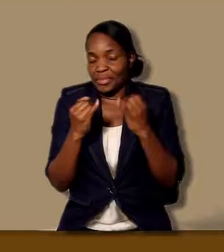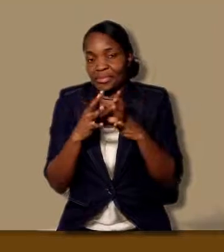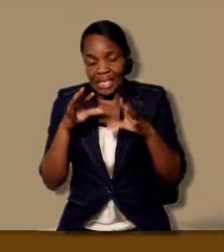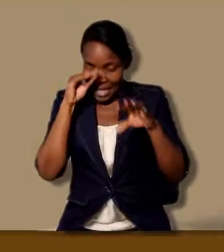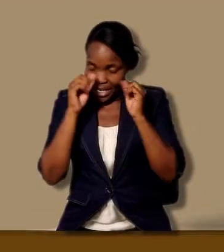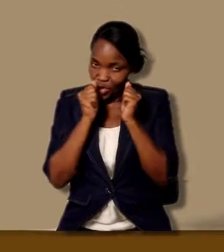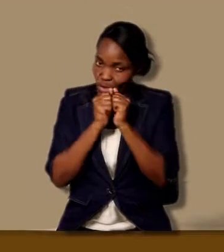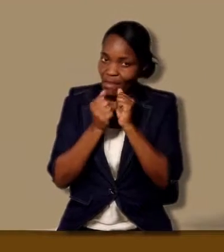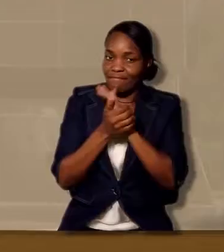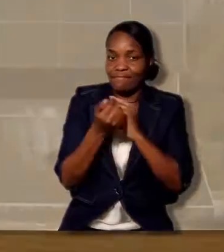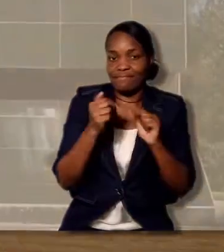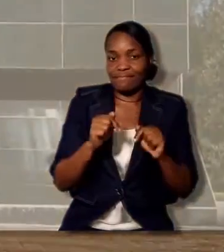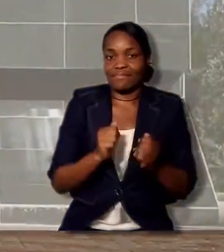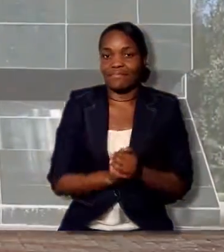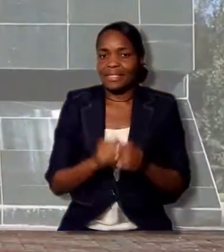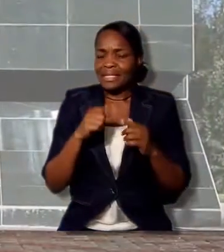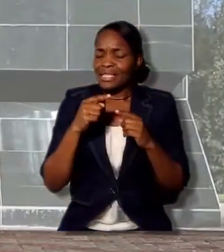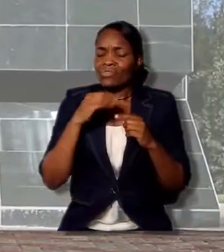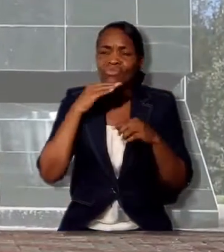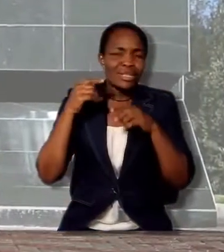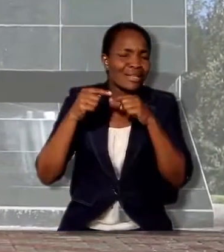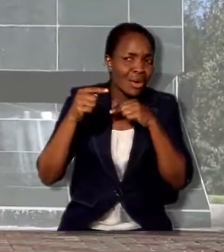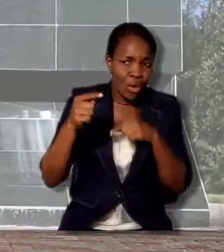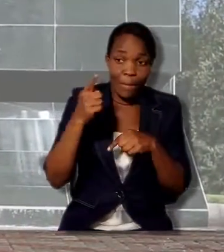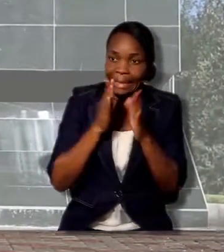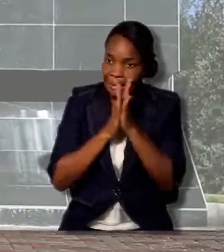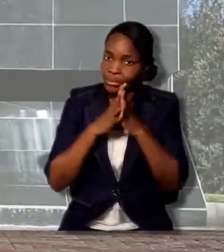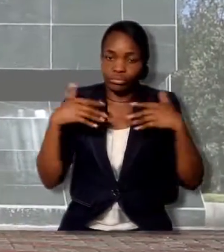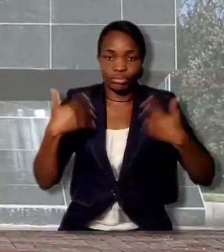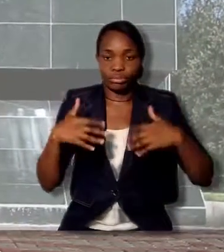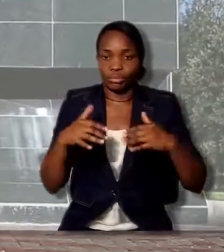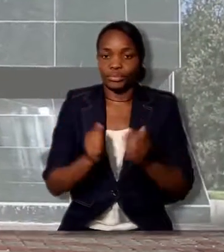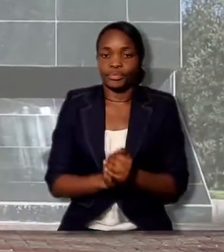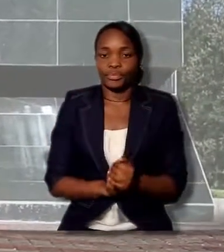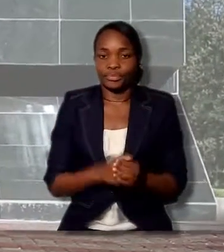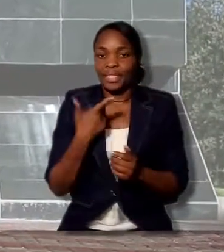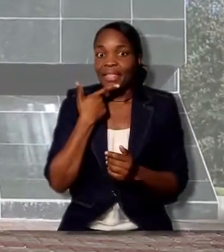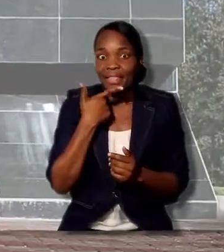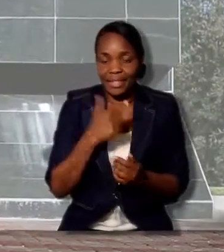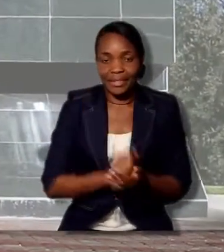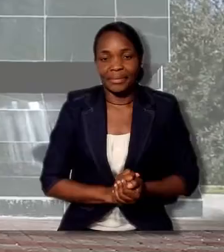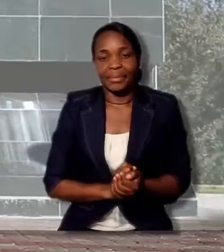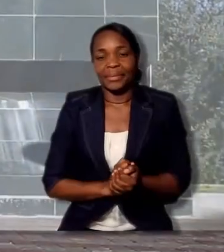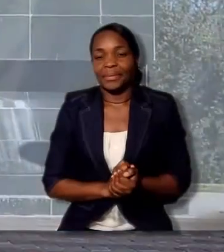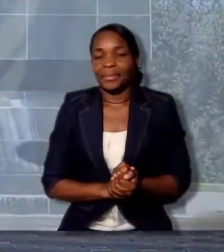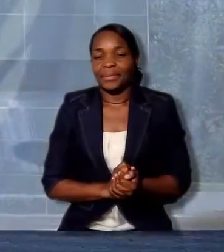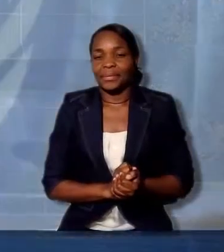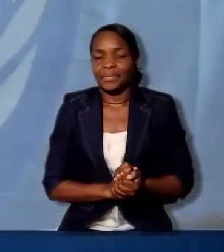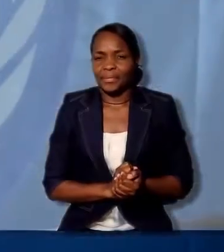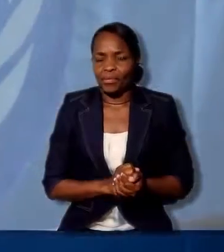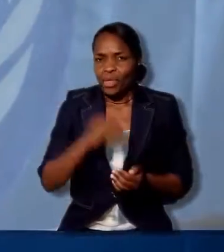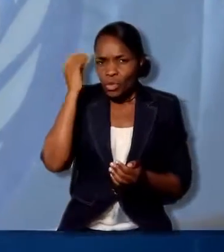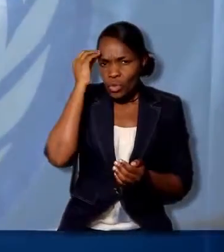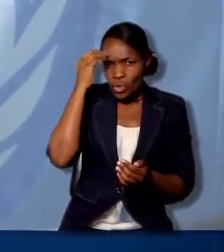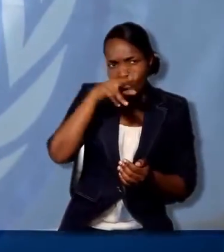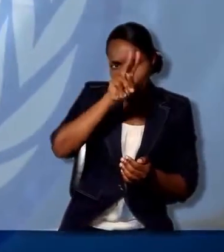and the learning experience. It is a long story but very interesting. Thanks for watching. Do you